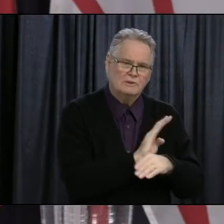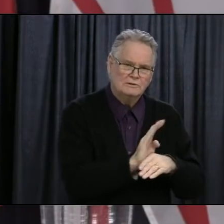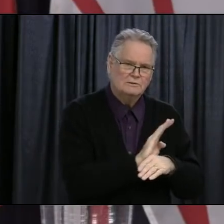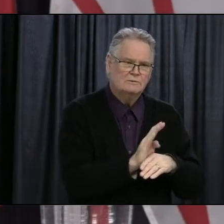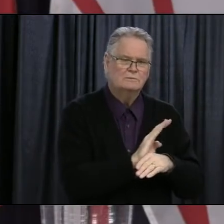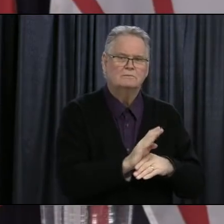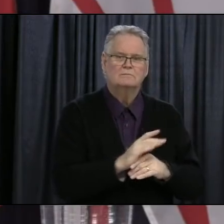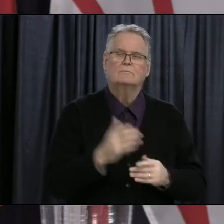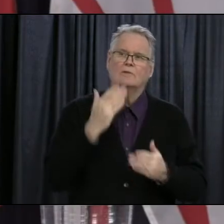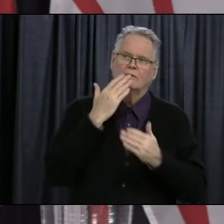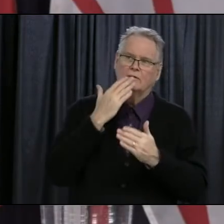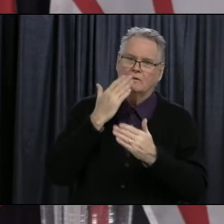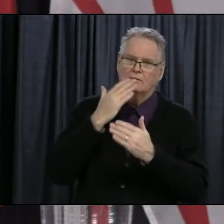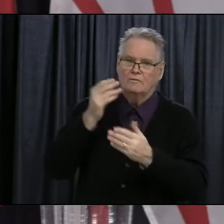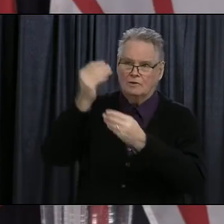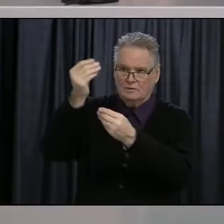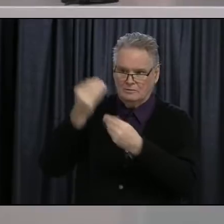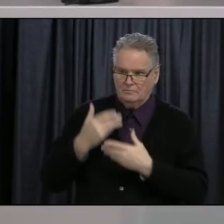are being answered.